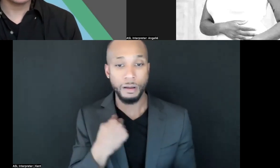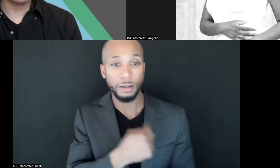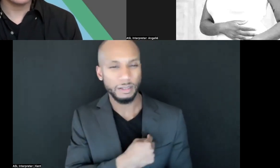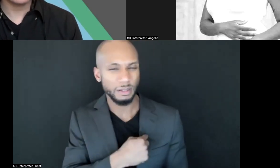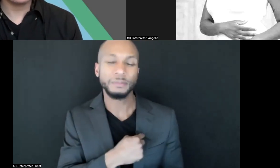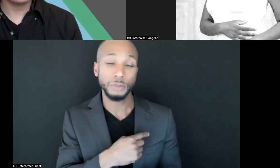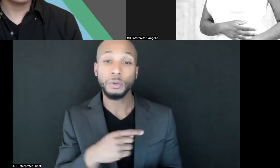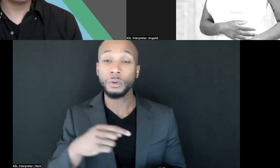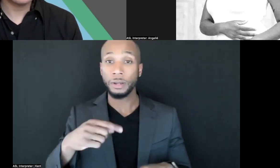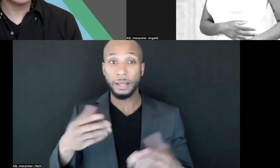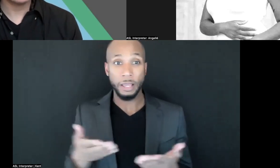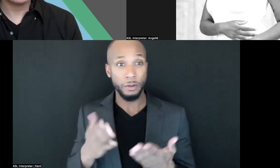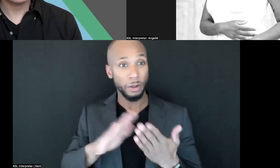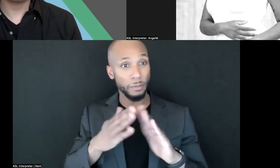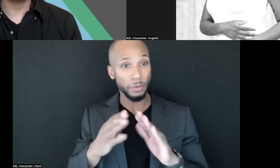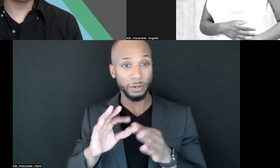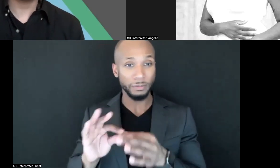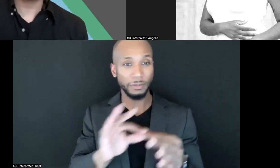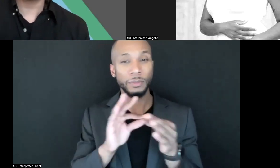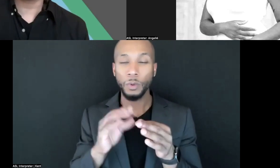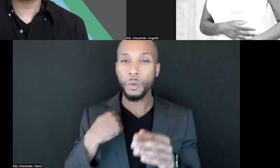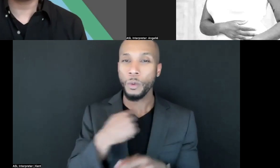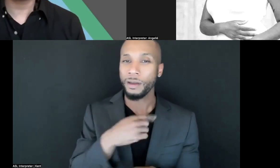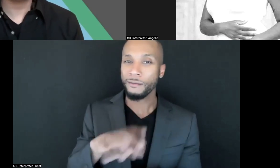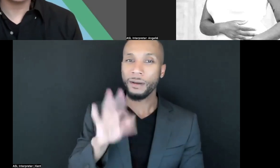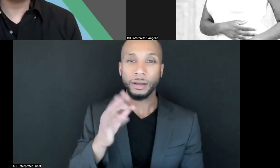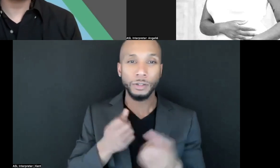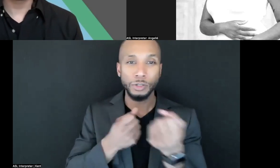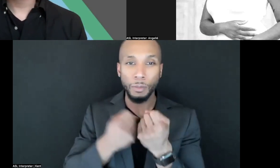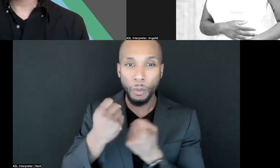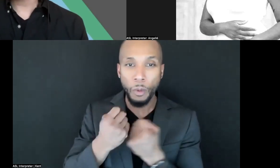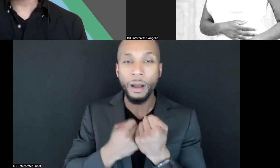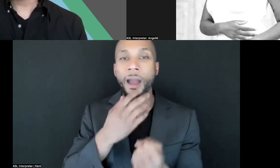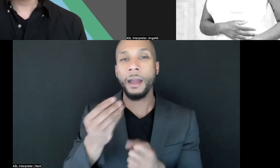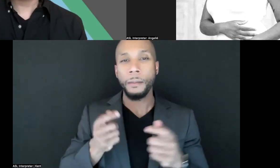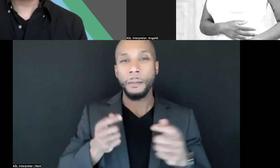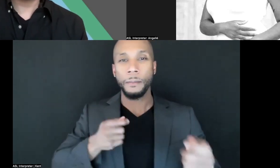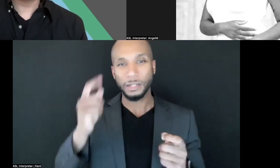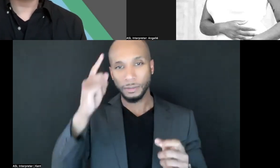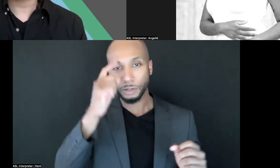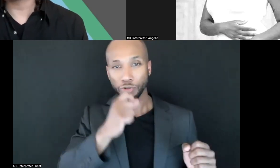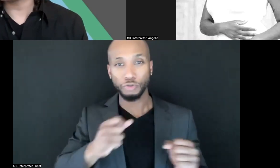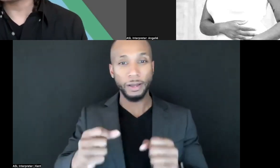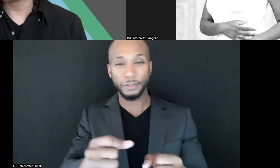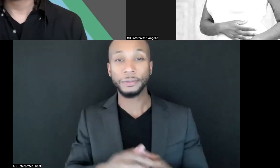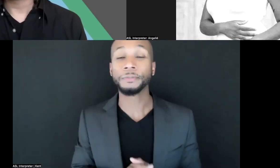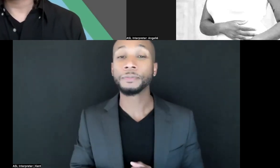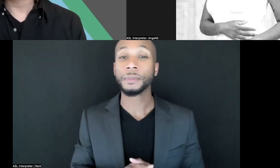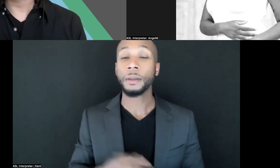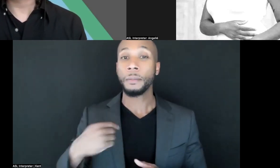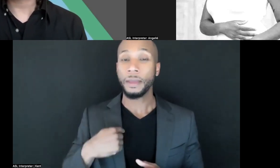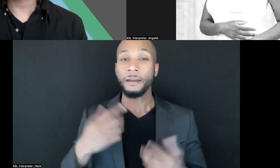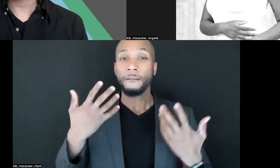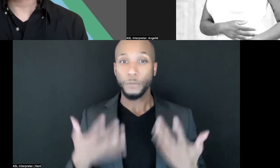community, we can find support and management strategies. So that's enough from me.